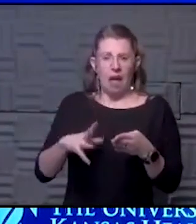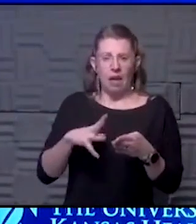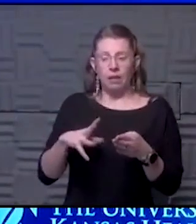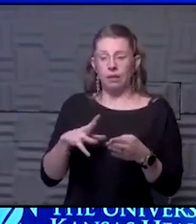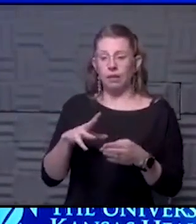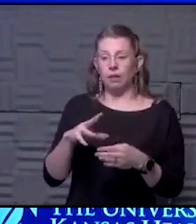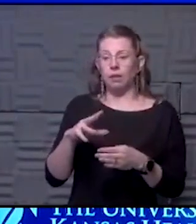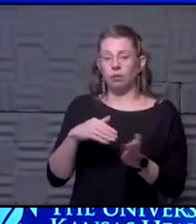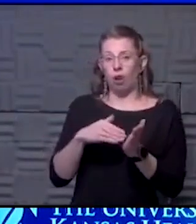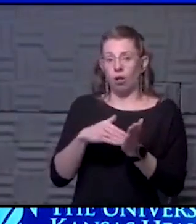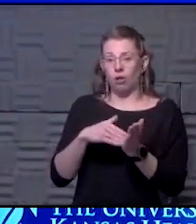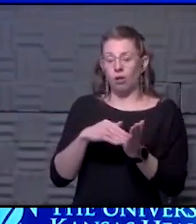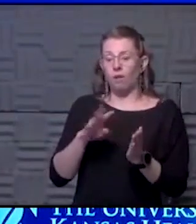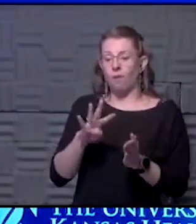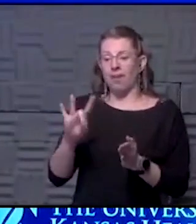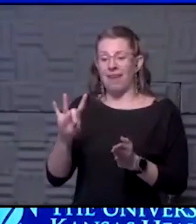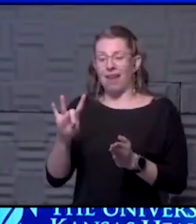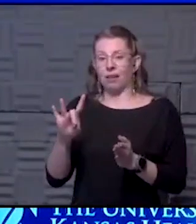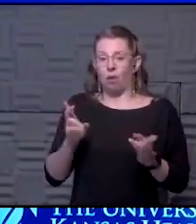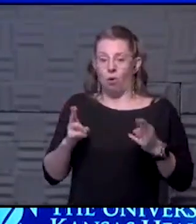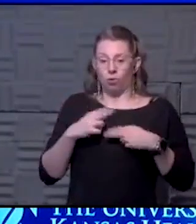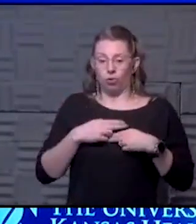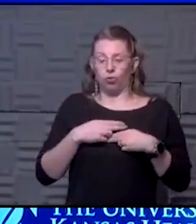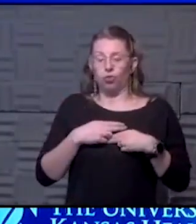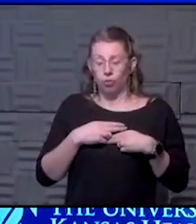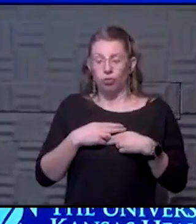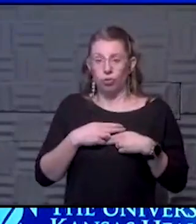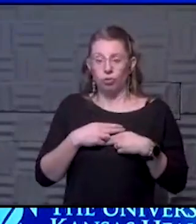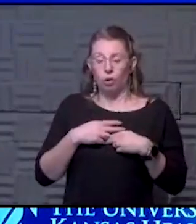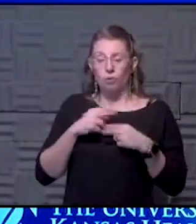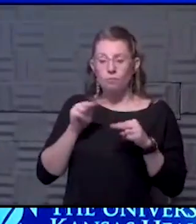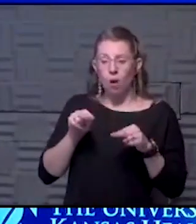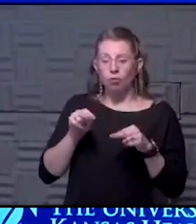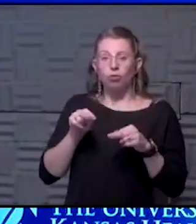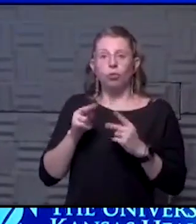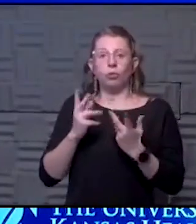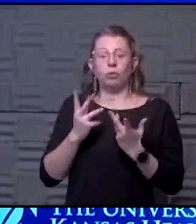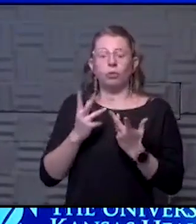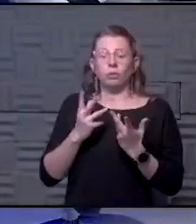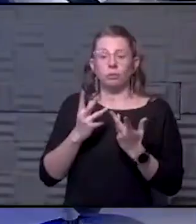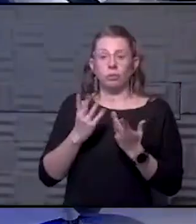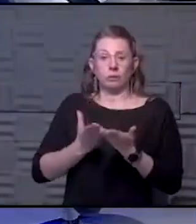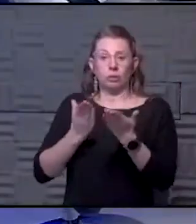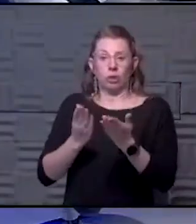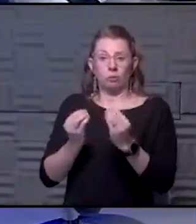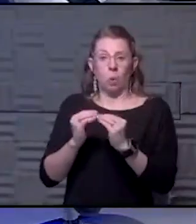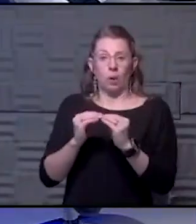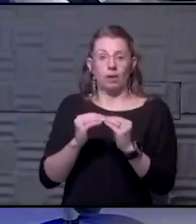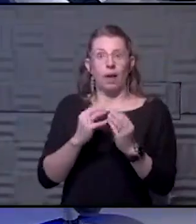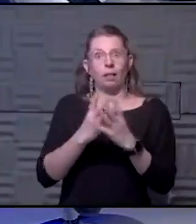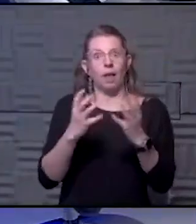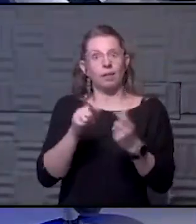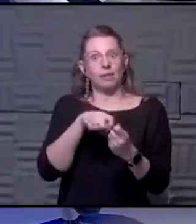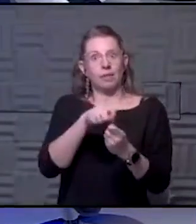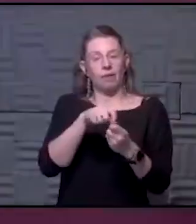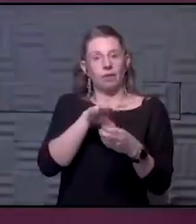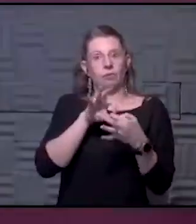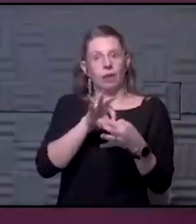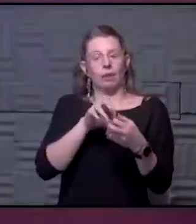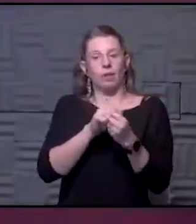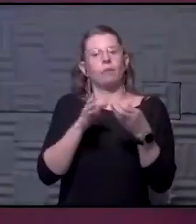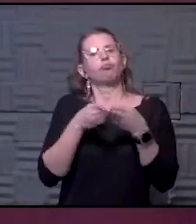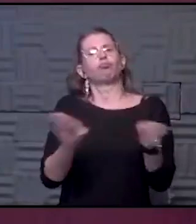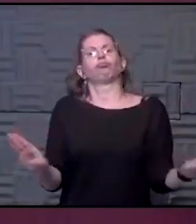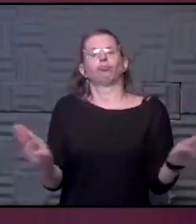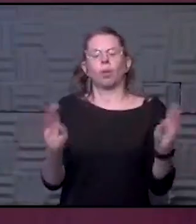a 48-hour Holter monitor. Anything else you would suggest? A lot of specifics to that. And Yeah, you know, that's take it more